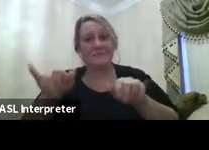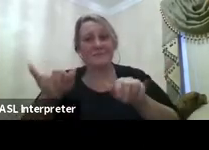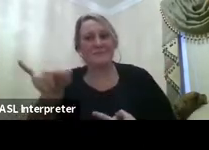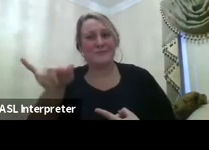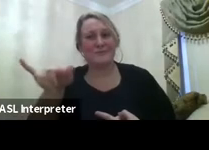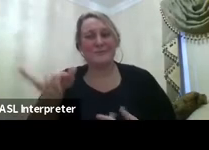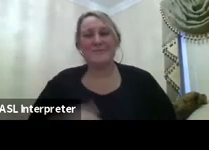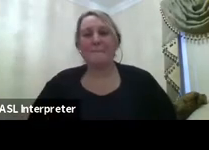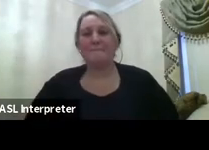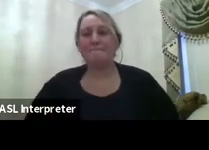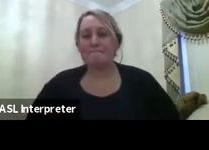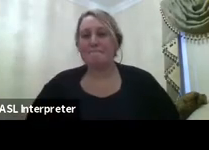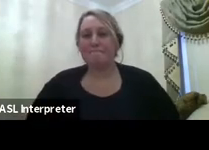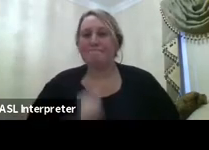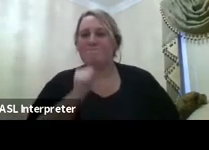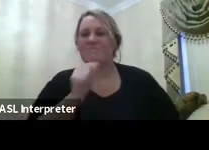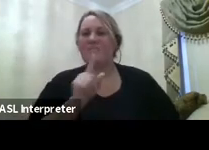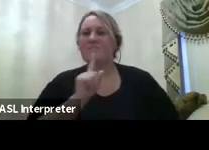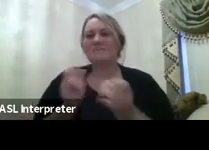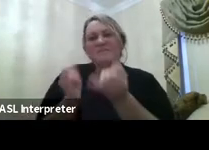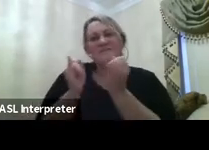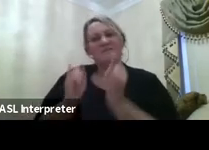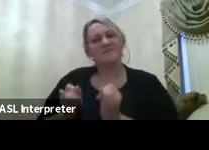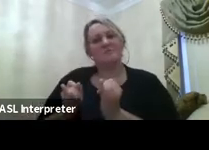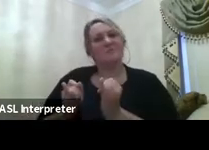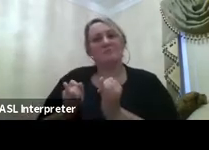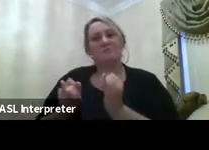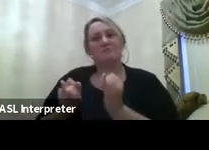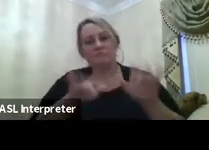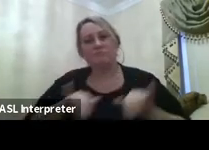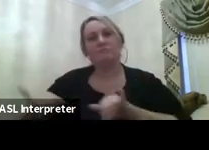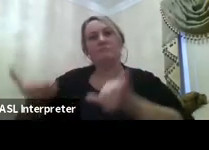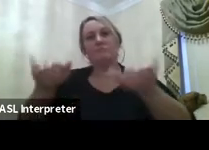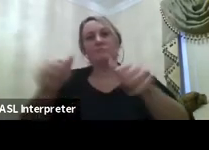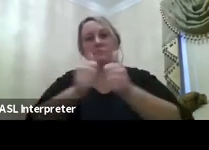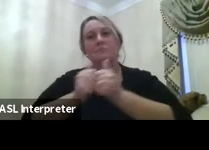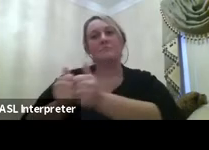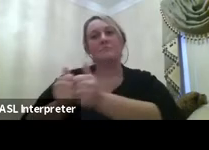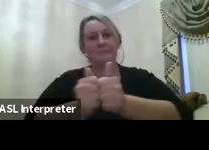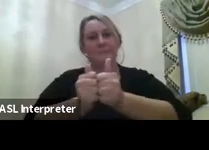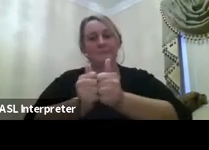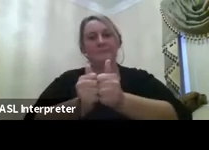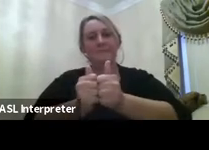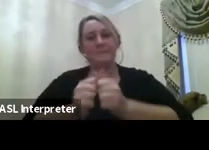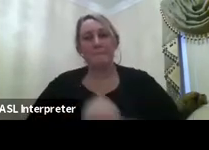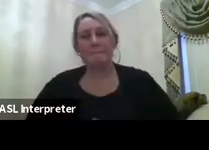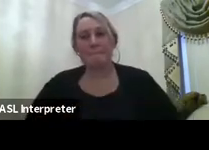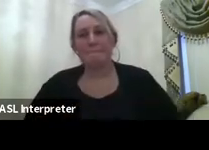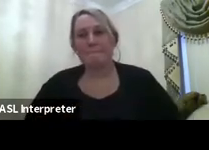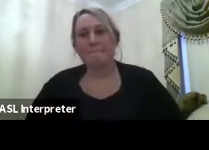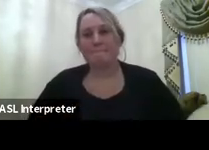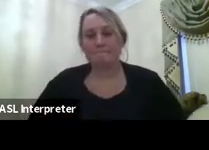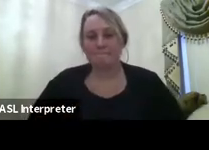that idea of thinking about subjectivity or subject photos inherently multiple,